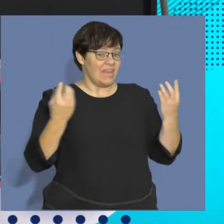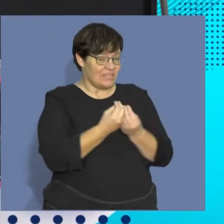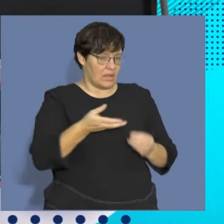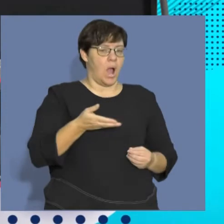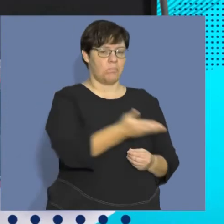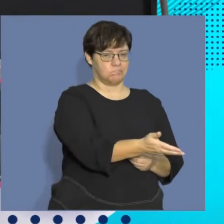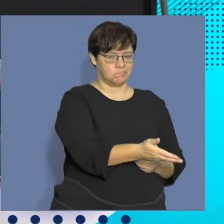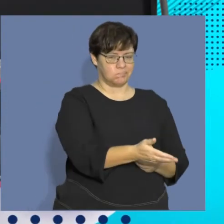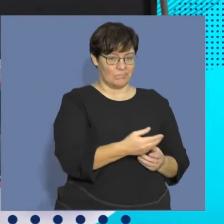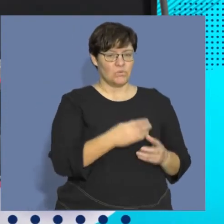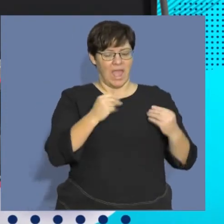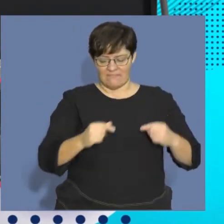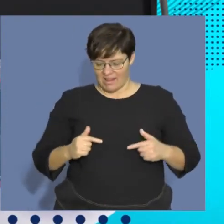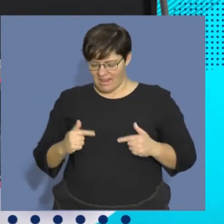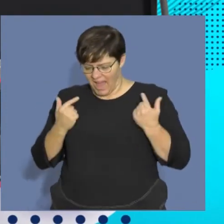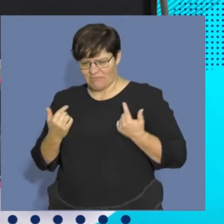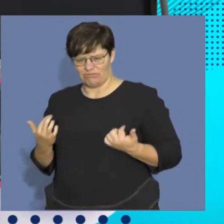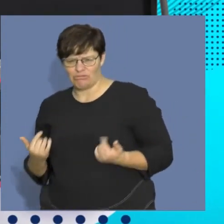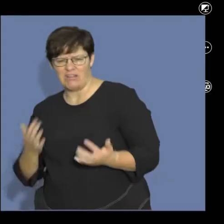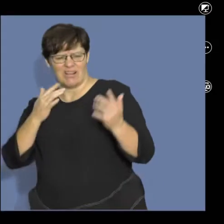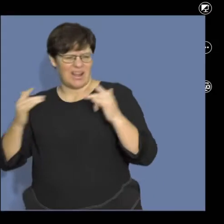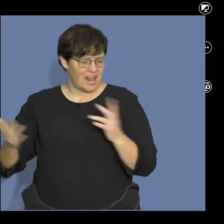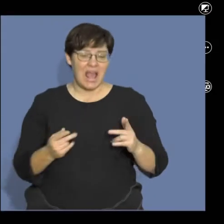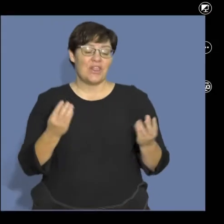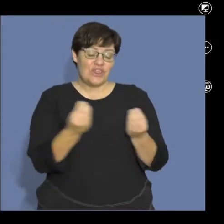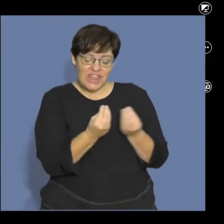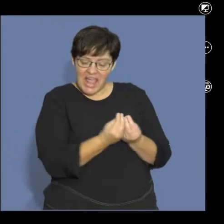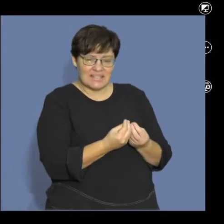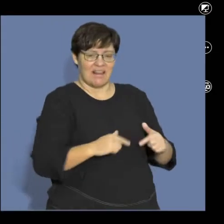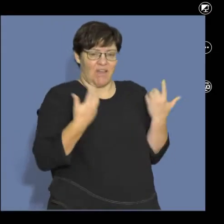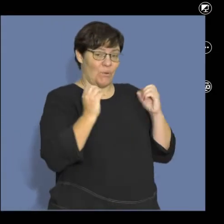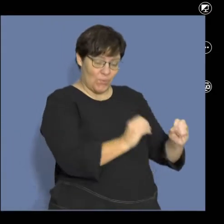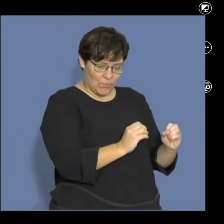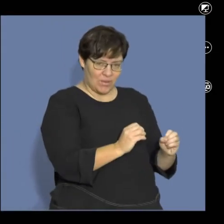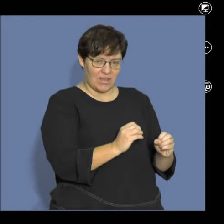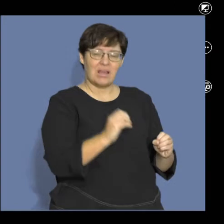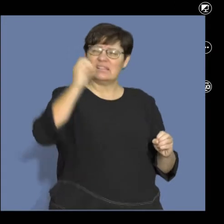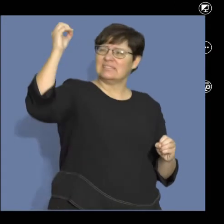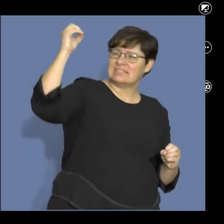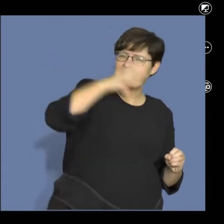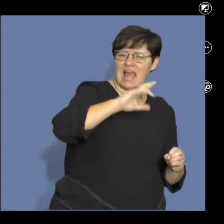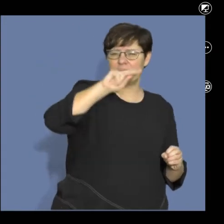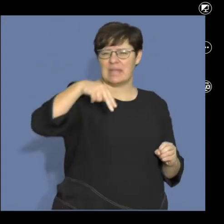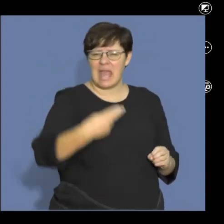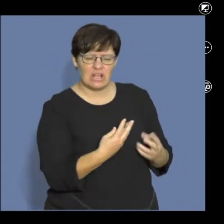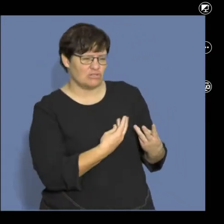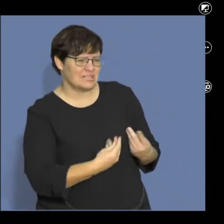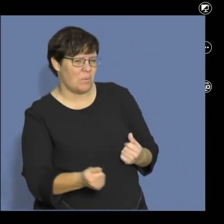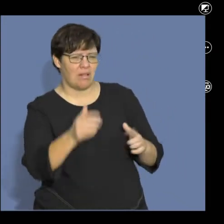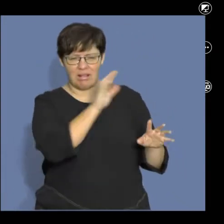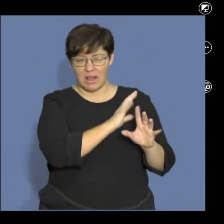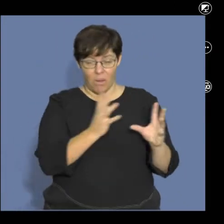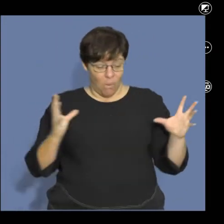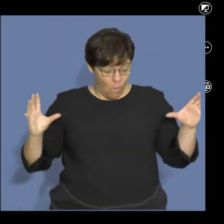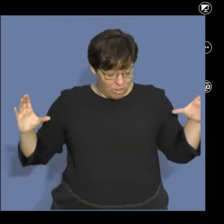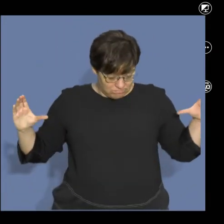non-living factors. So once we add our communities and our abiotic factors